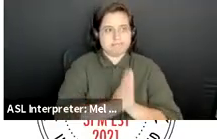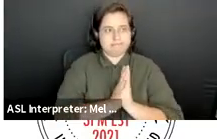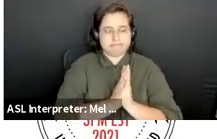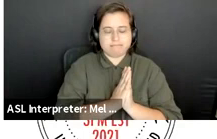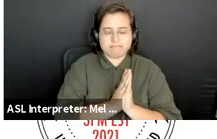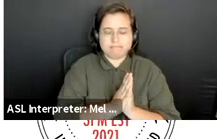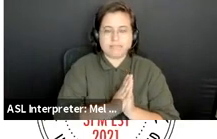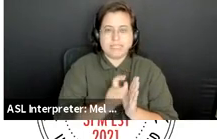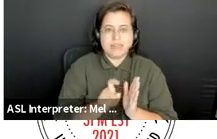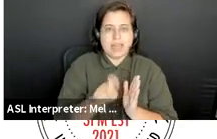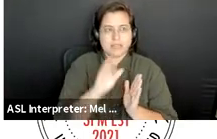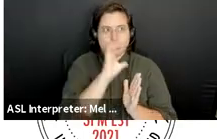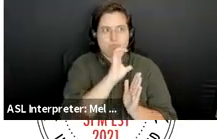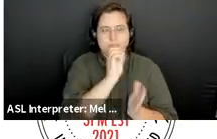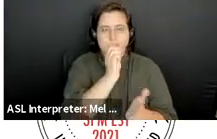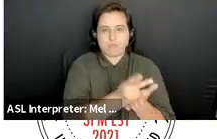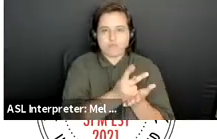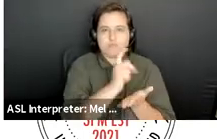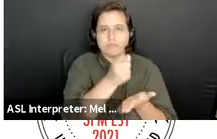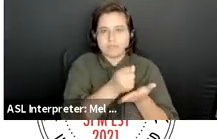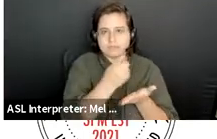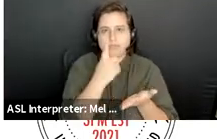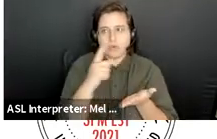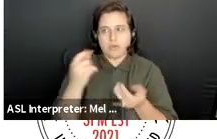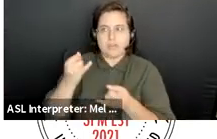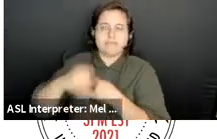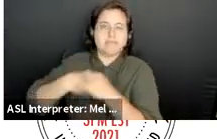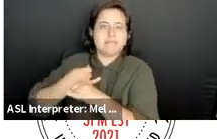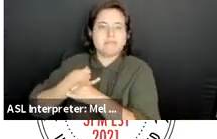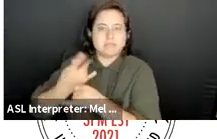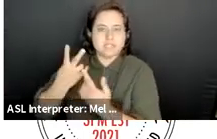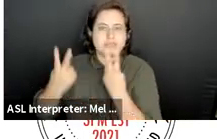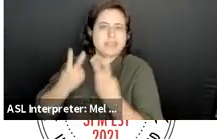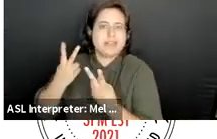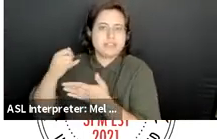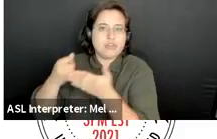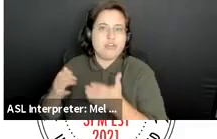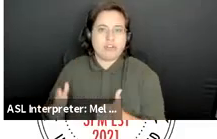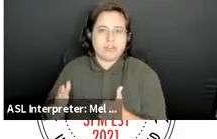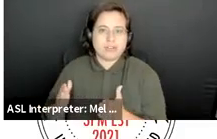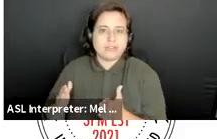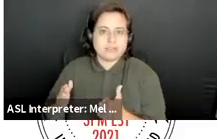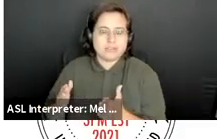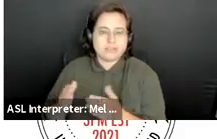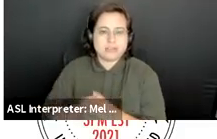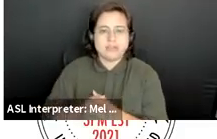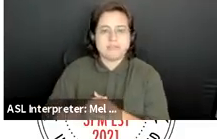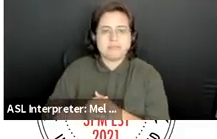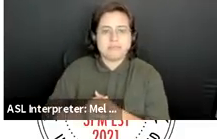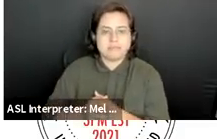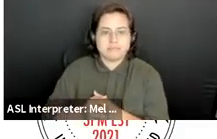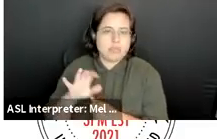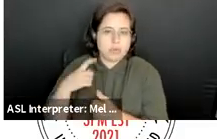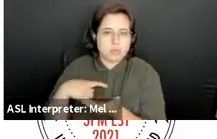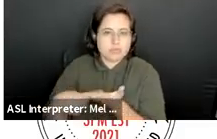for a visa for an international guest artist, or that is the universe of beneficiaries that we are discussing